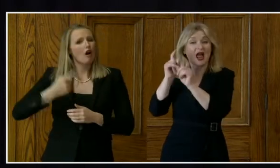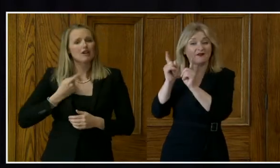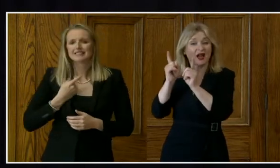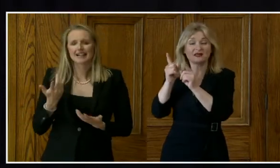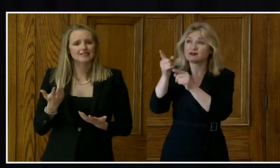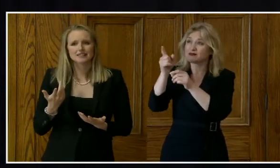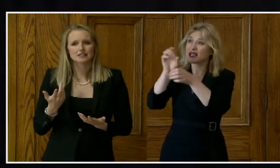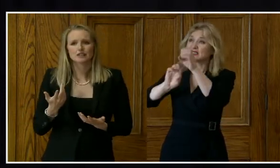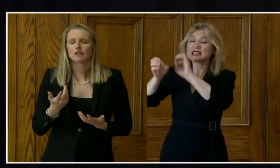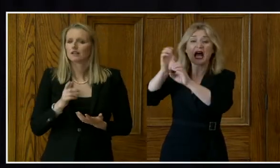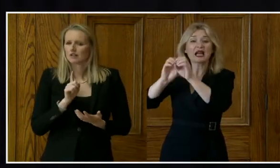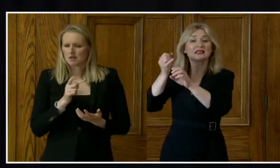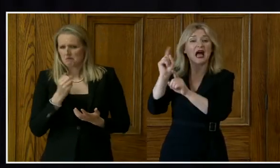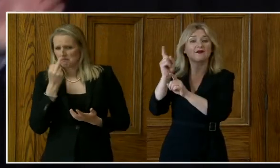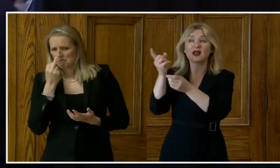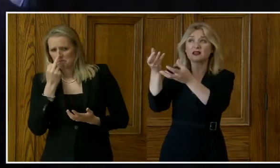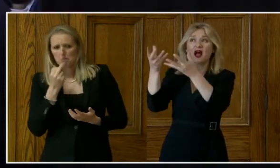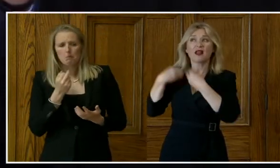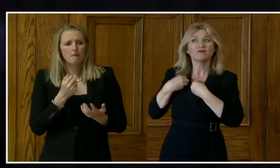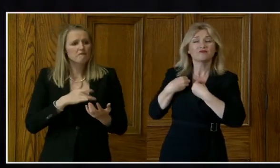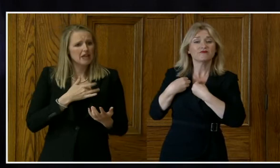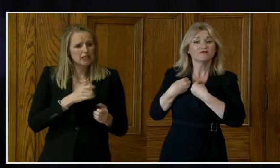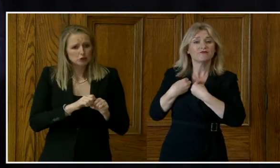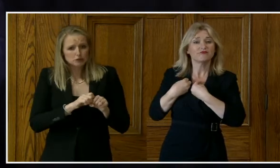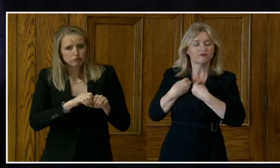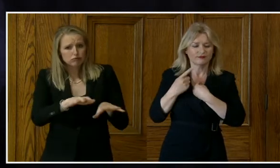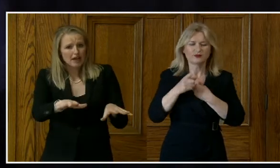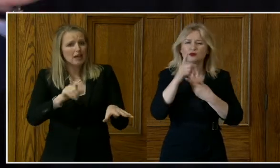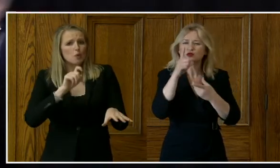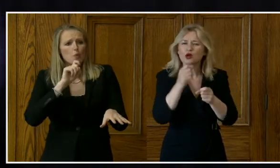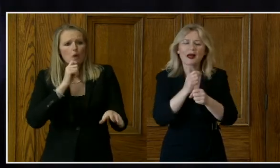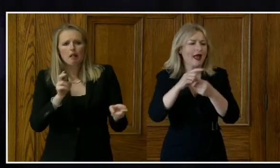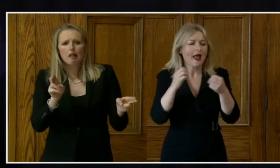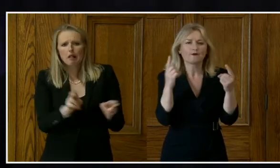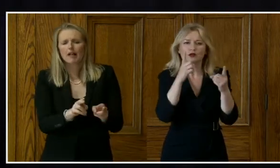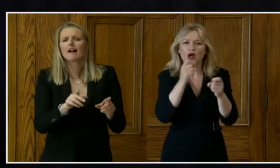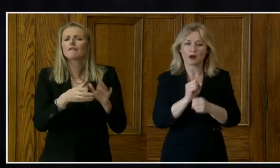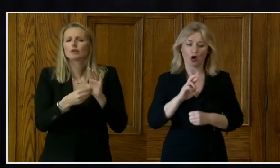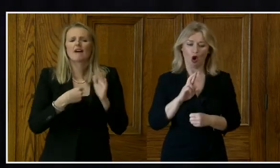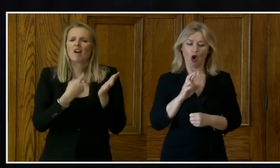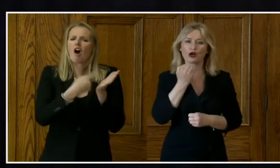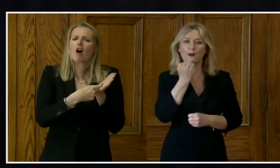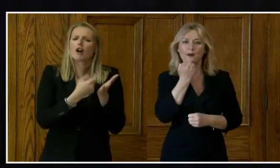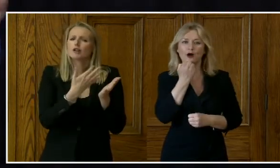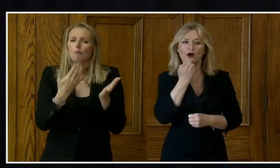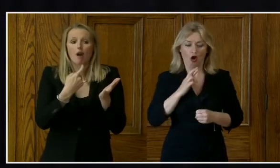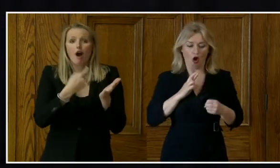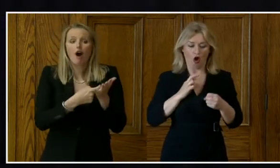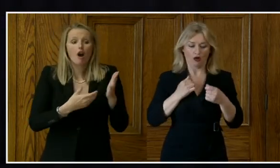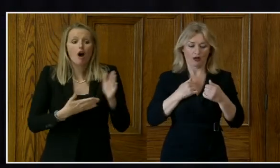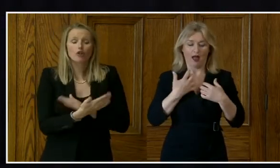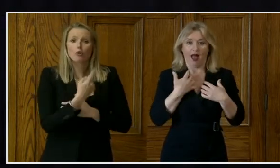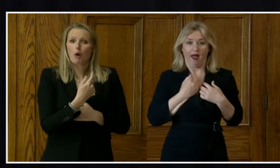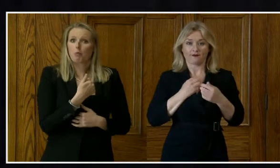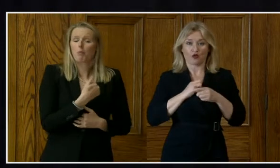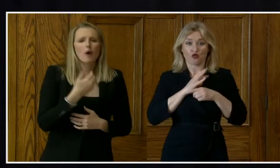there being a spread, and we have this R figure, and the R needs to be less than one, because it was previously almost